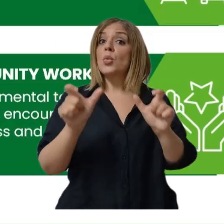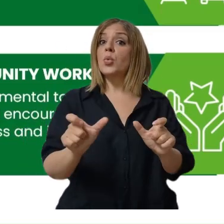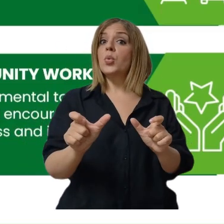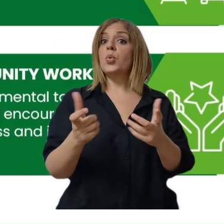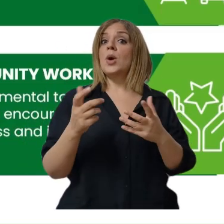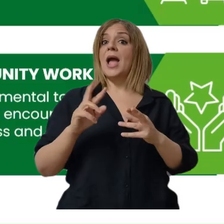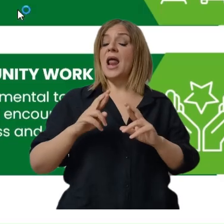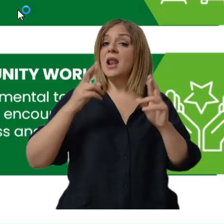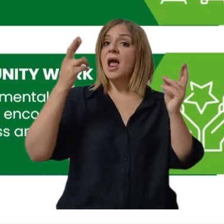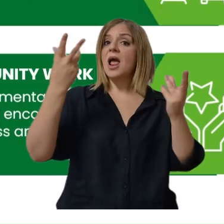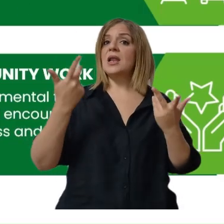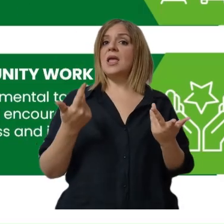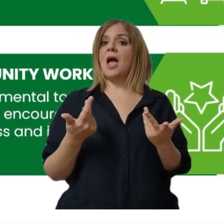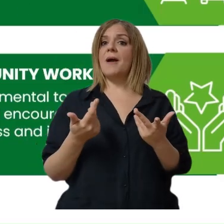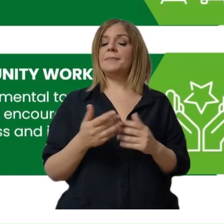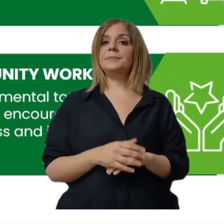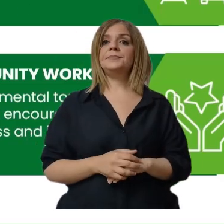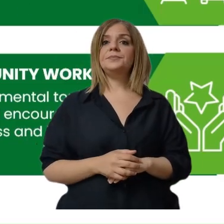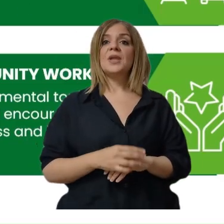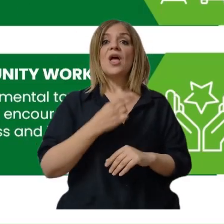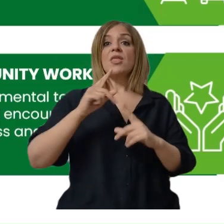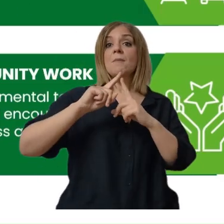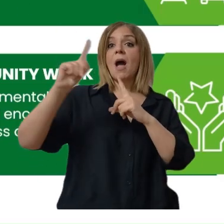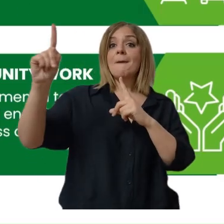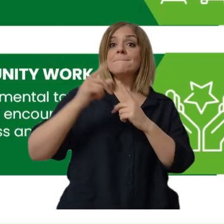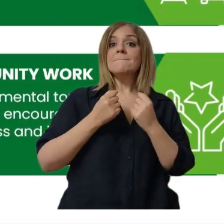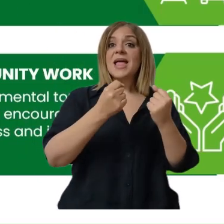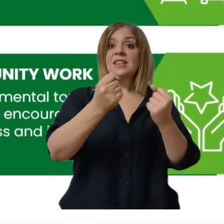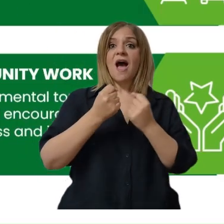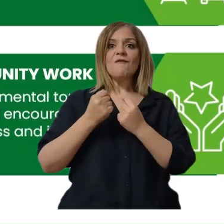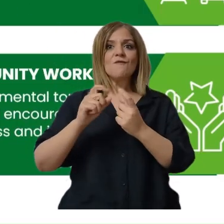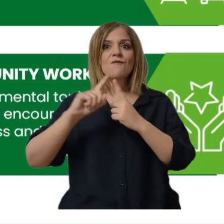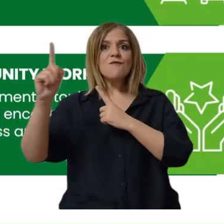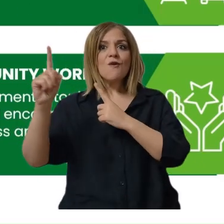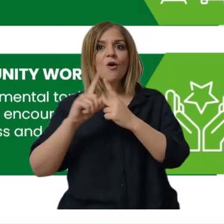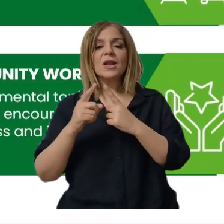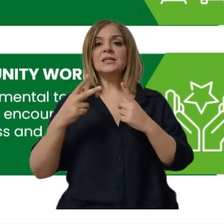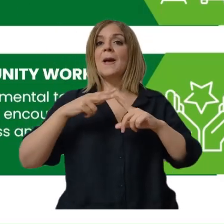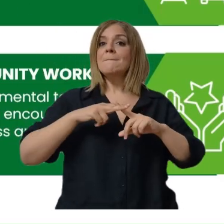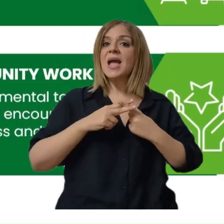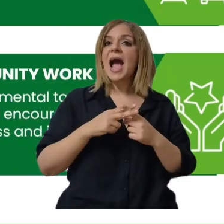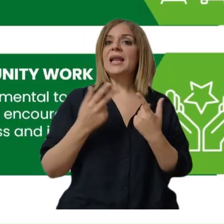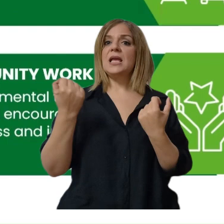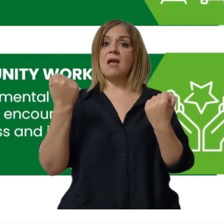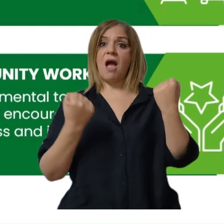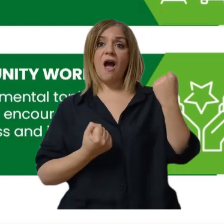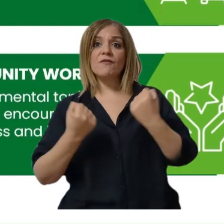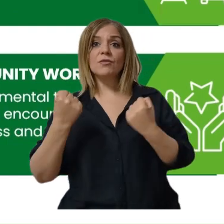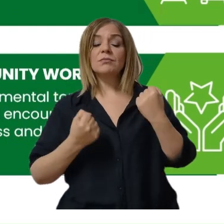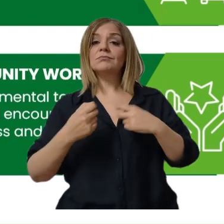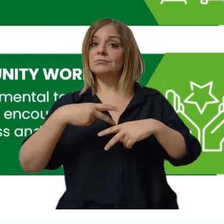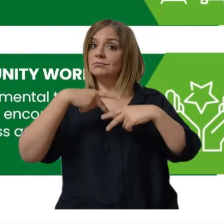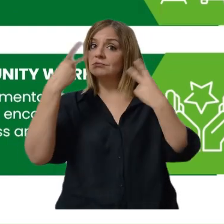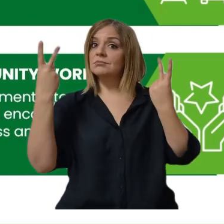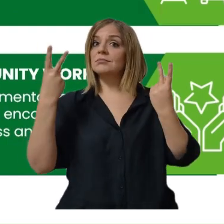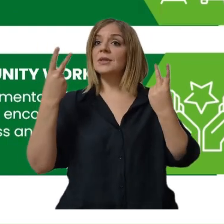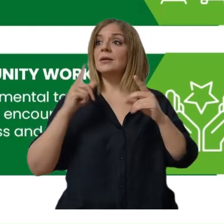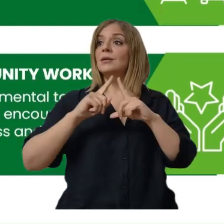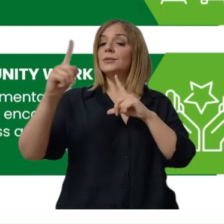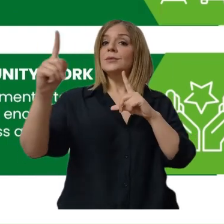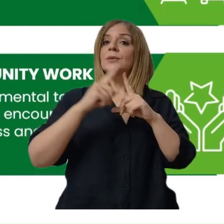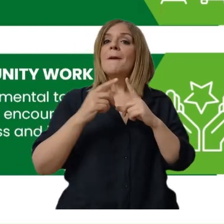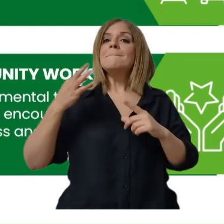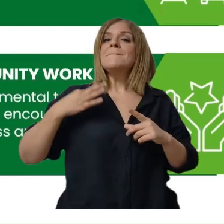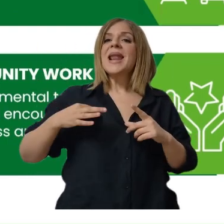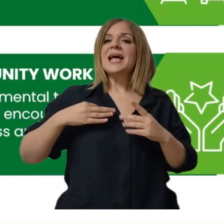energy. On the transport sector, mechanics and drivers, they can use green